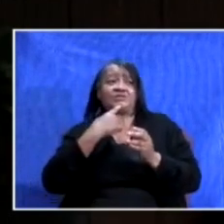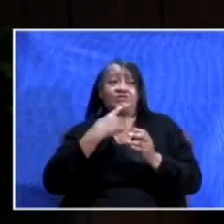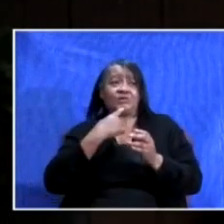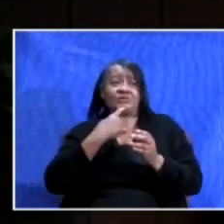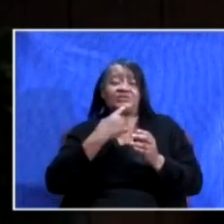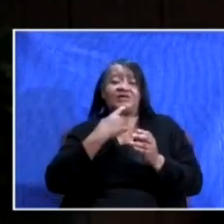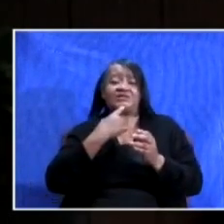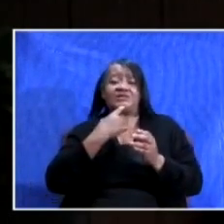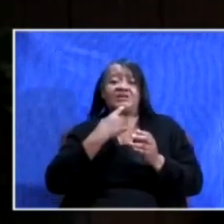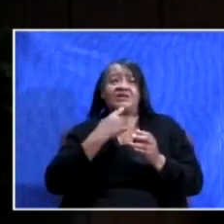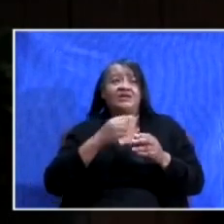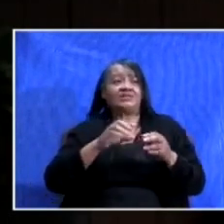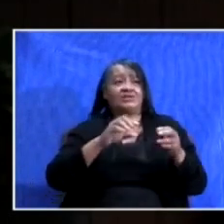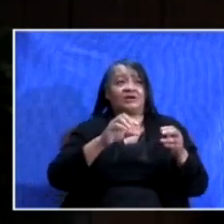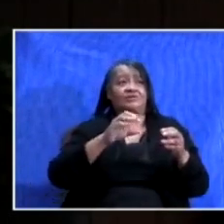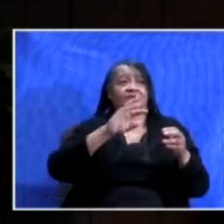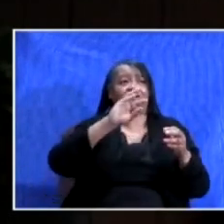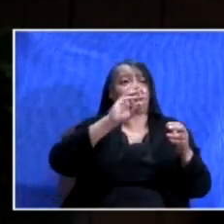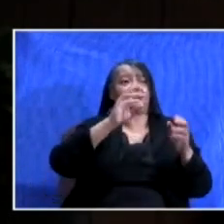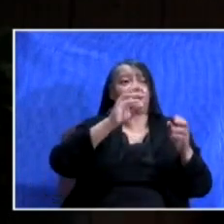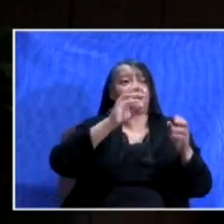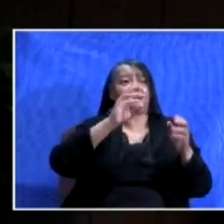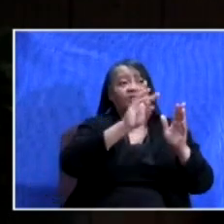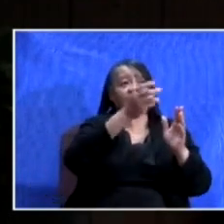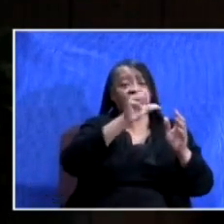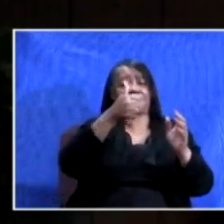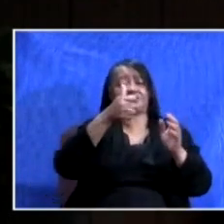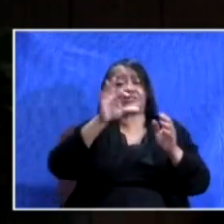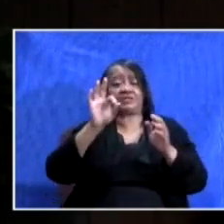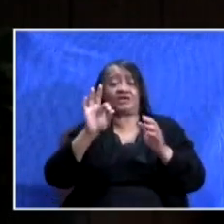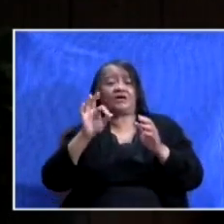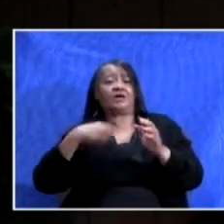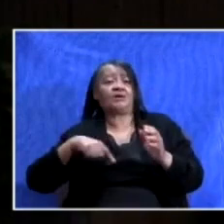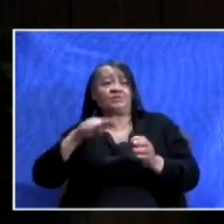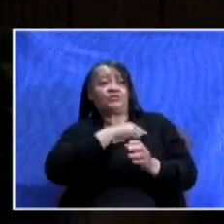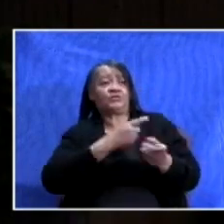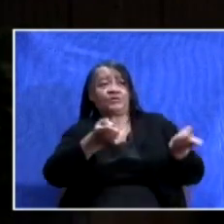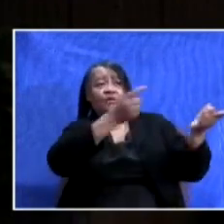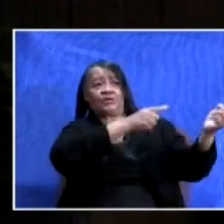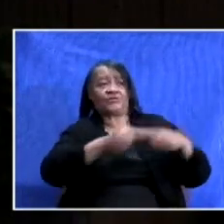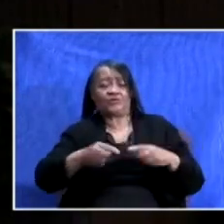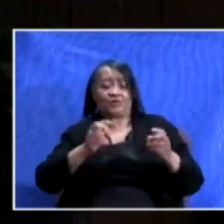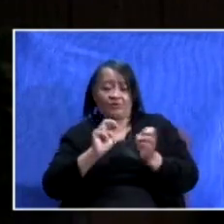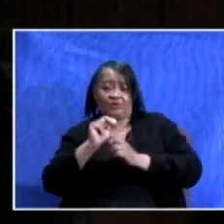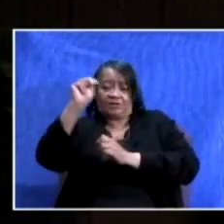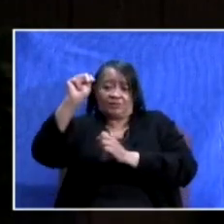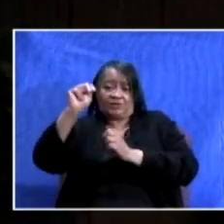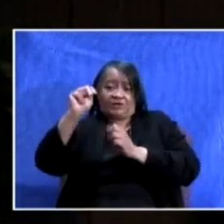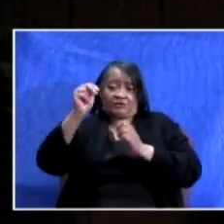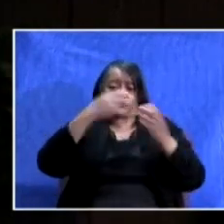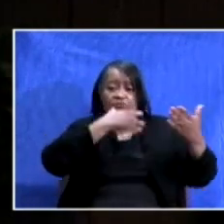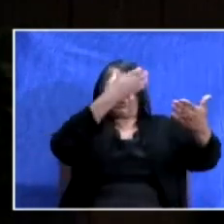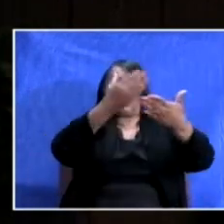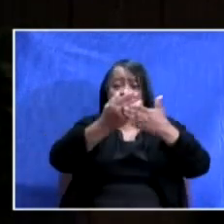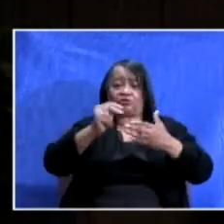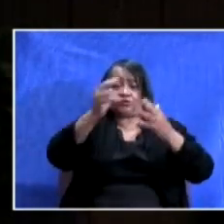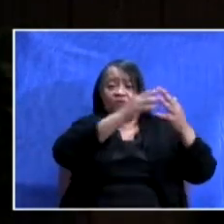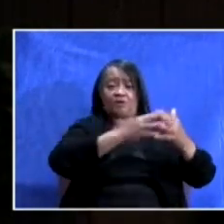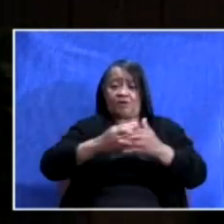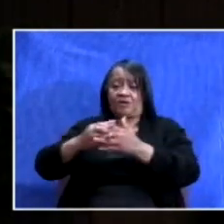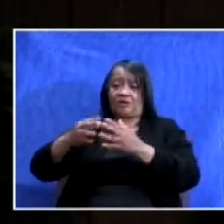says in Deuteronomy 16:19, and you can always remember this verse because we came to North America, the